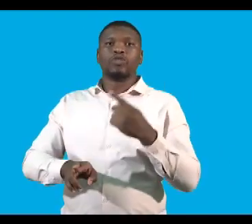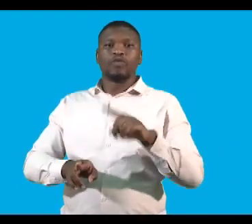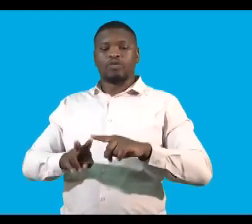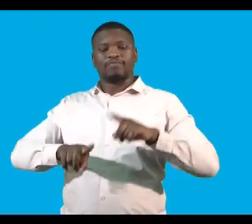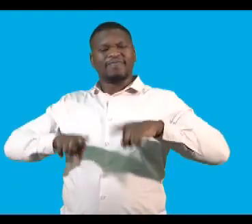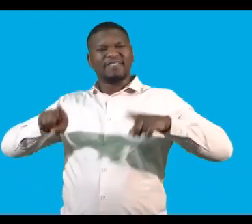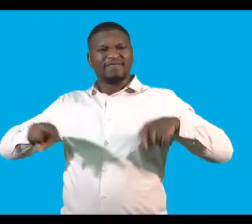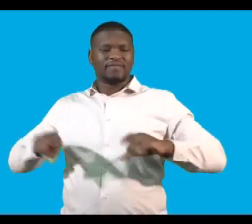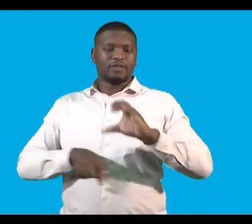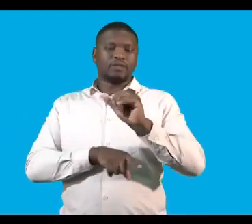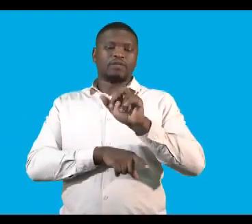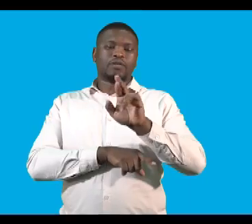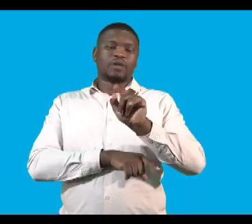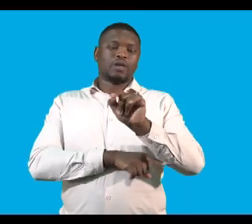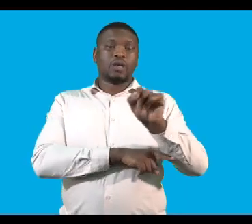of cartoons.